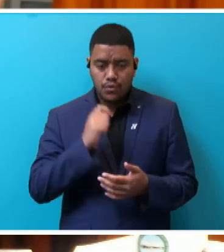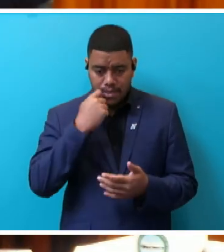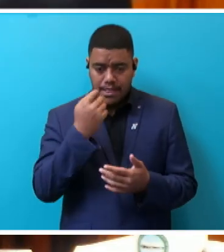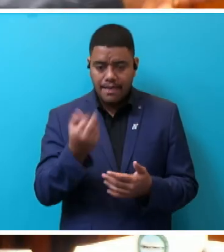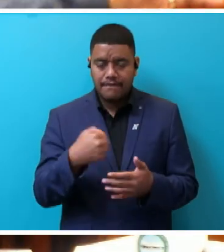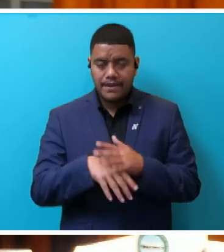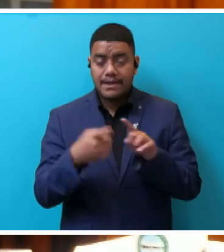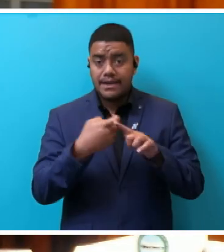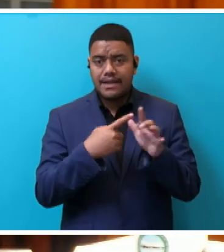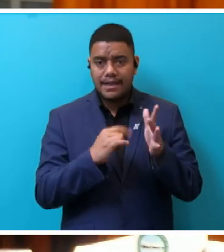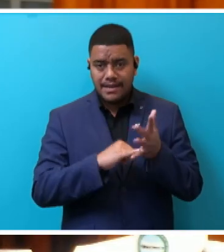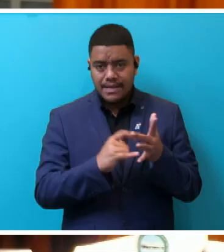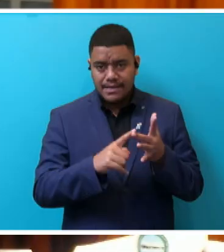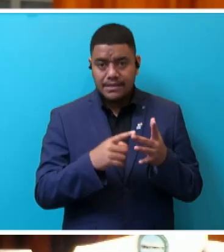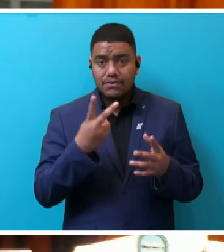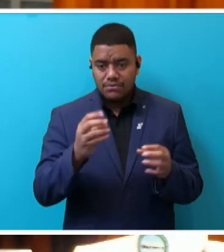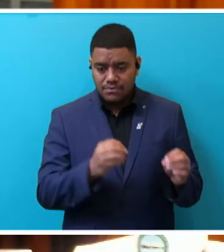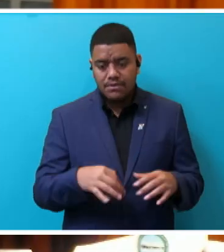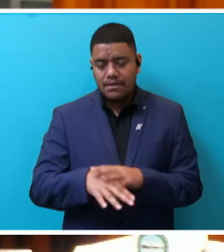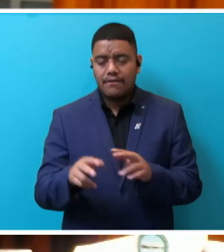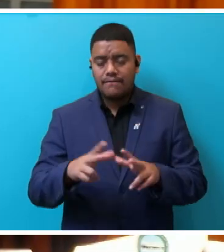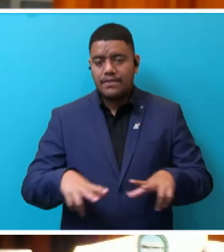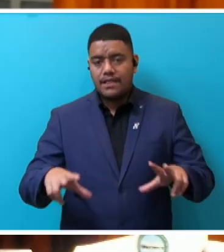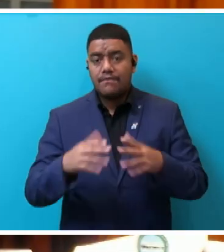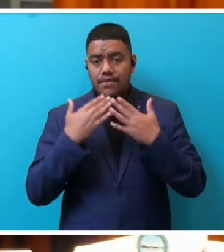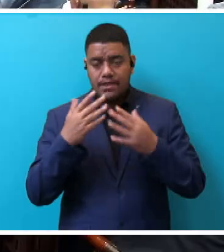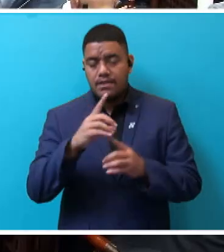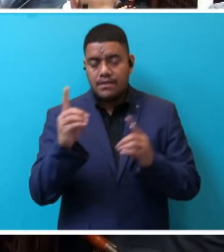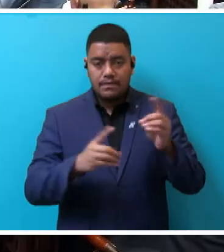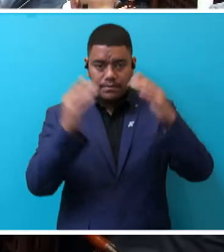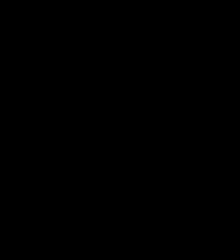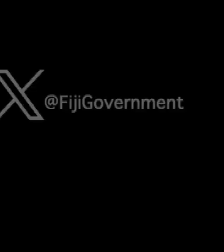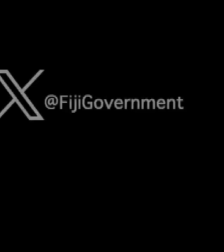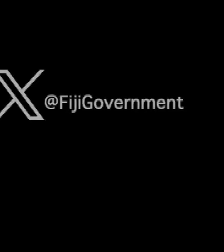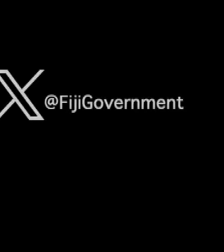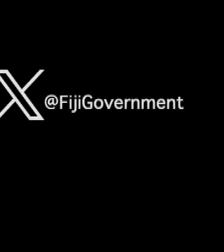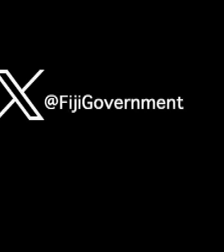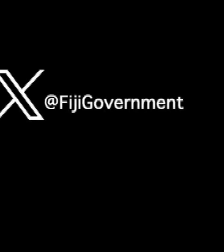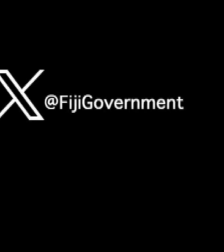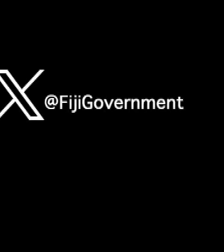as we learn of the two operations here in Vitilevu. Thank you, Madam Deputy Speaker. Thank you, Honourable Vosarogo.